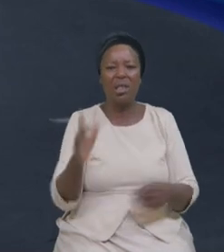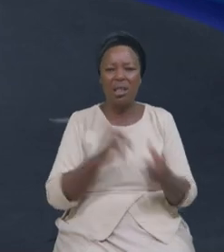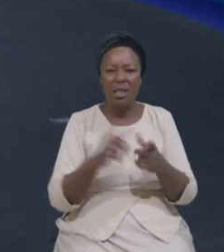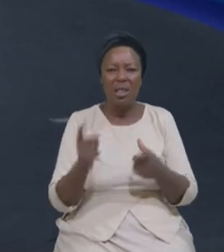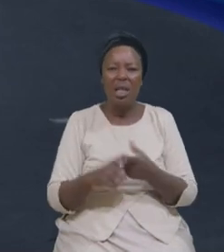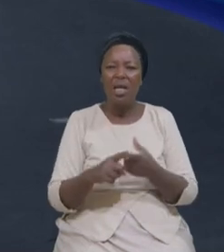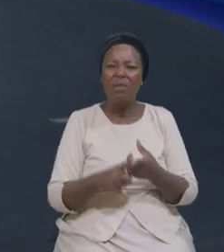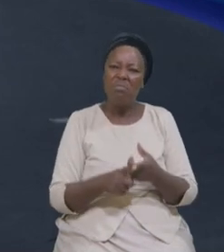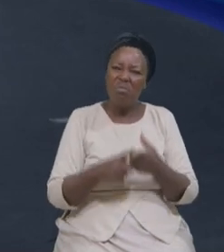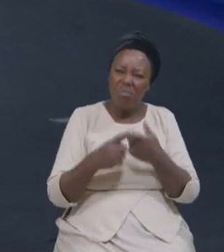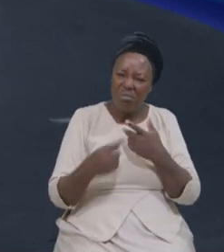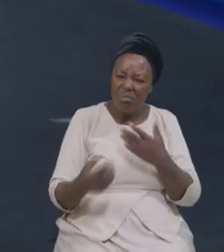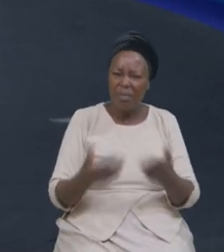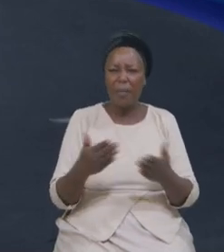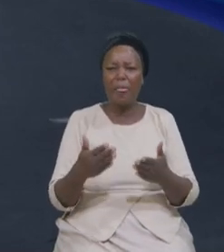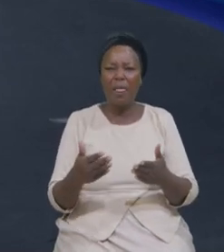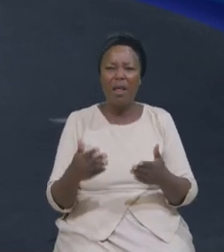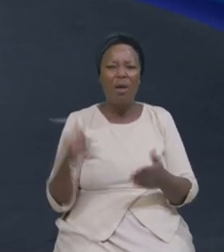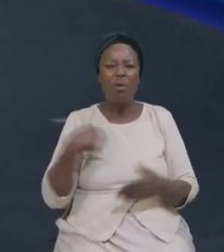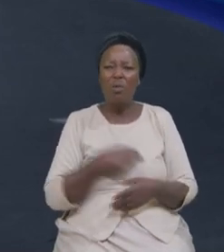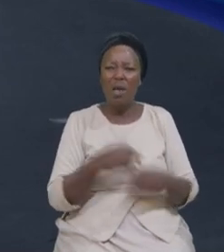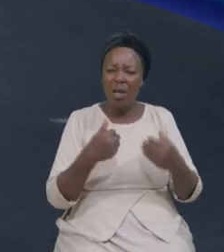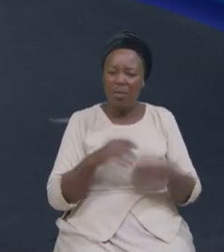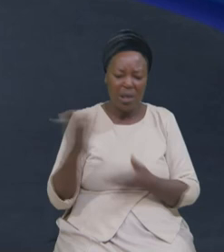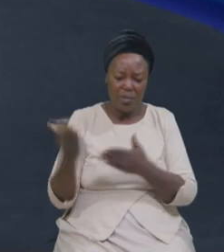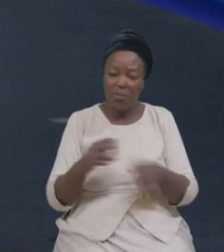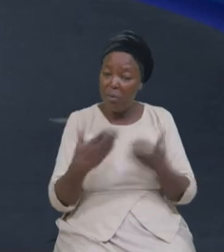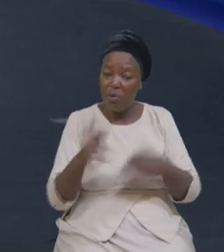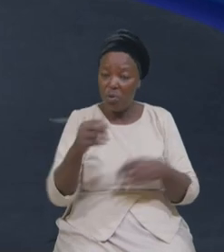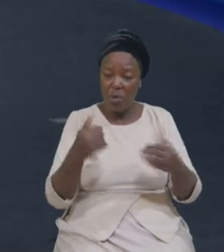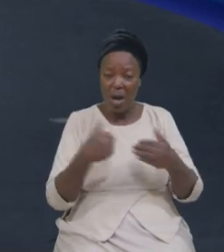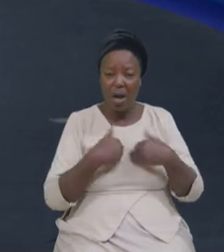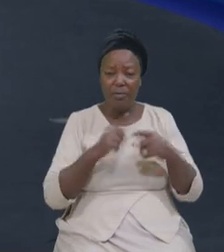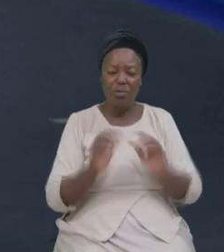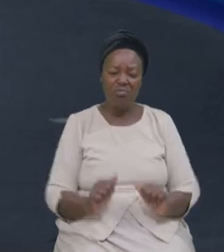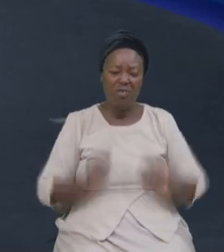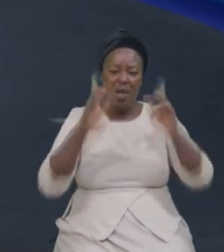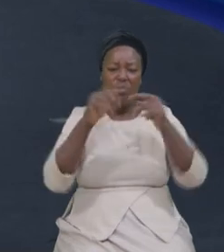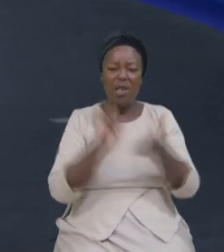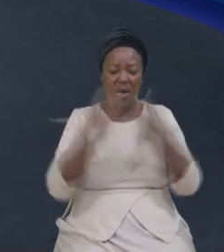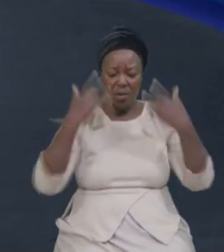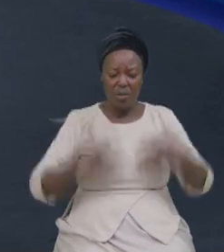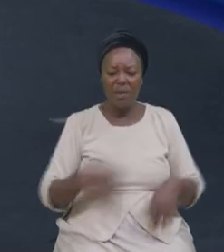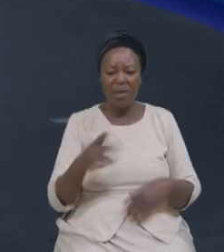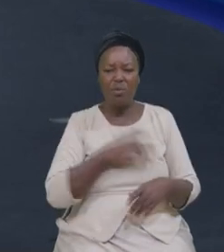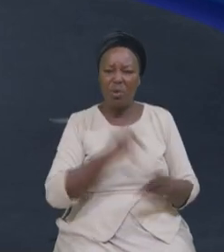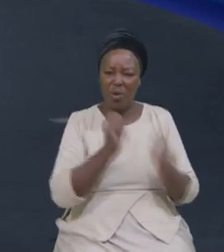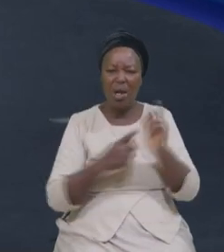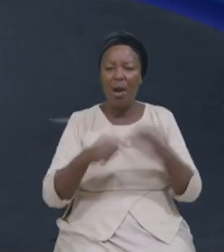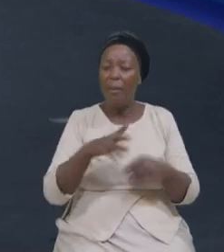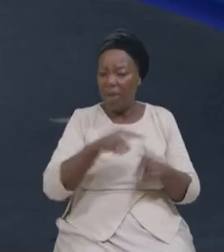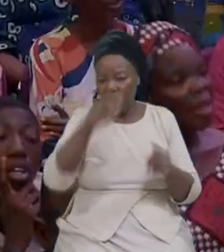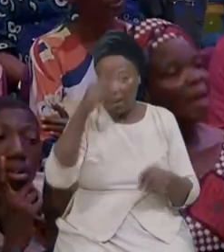give up. Don't give in to that discouragement, because things will turn around even tonight in your life